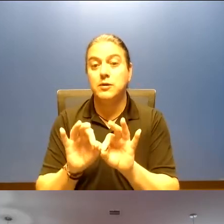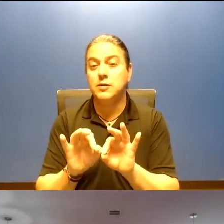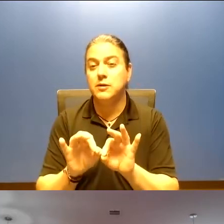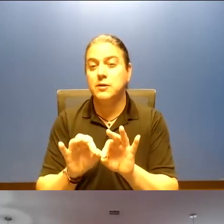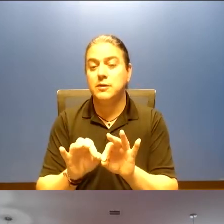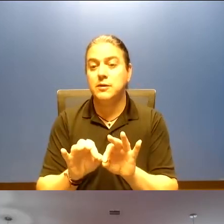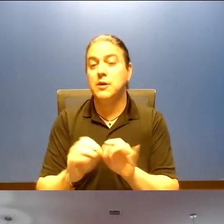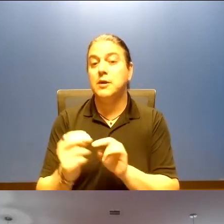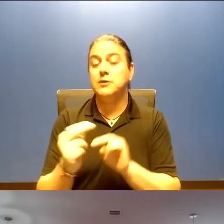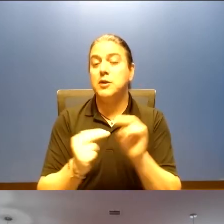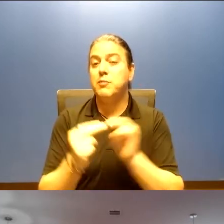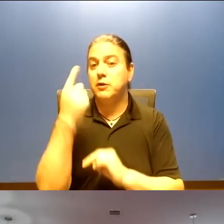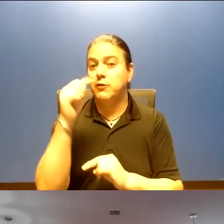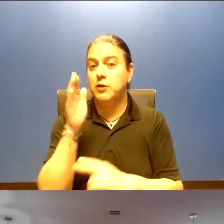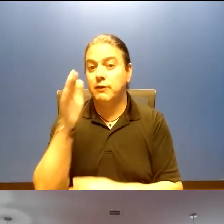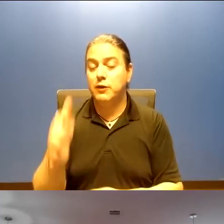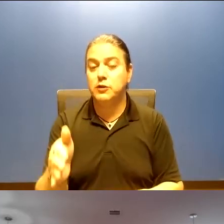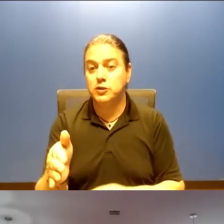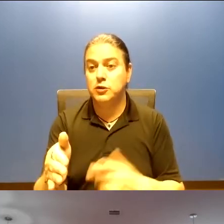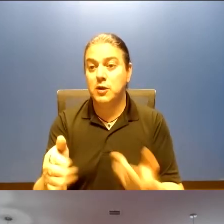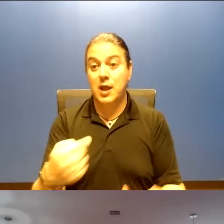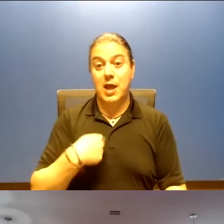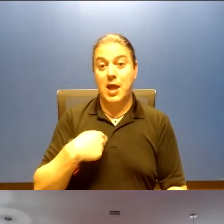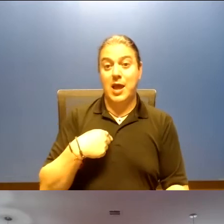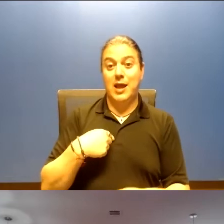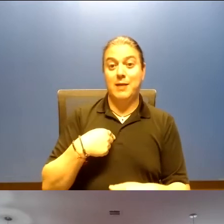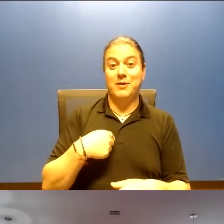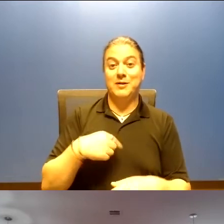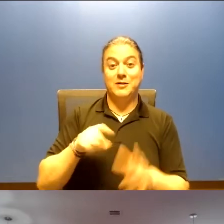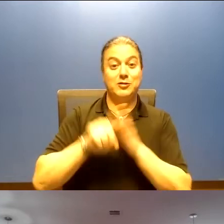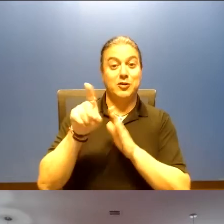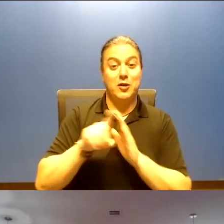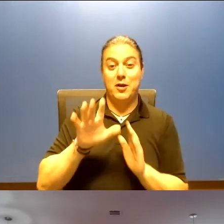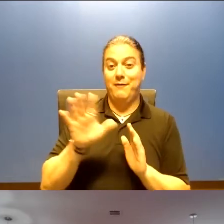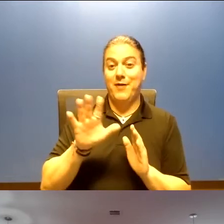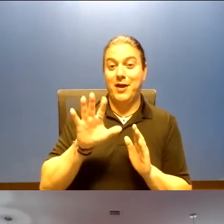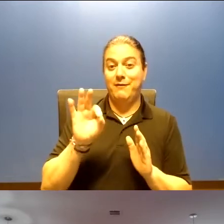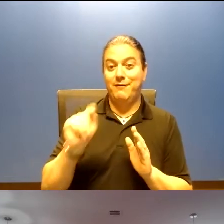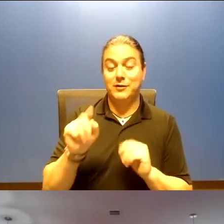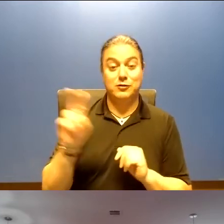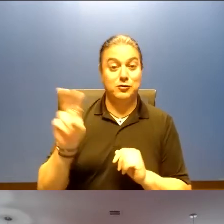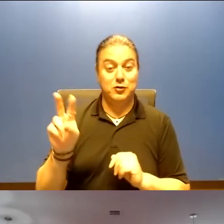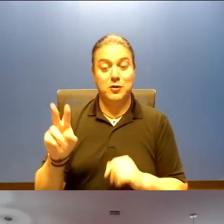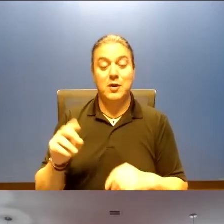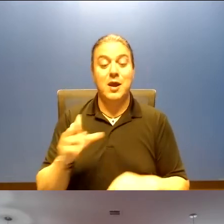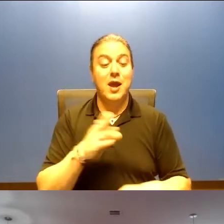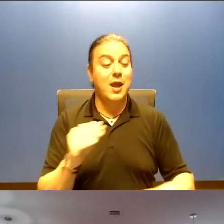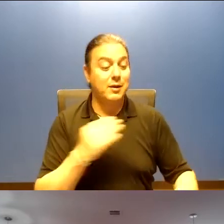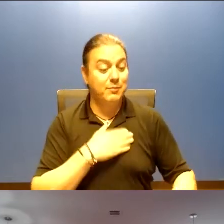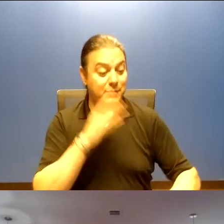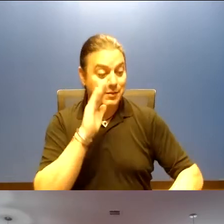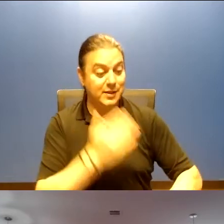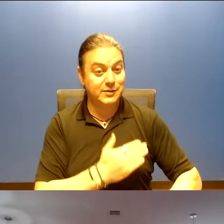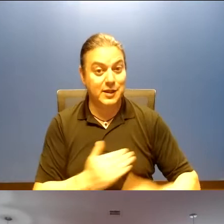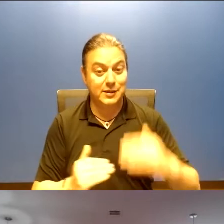to build for the future, I'm 5'2" on a good day, and Mason is creeping up on me rather quickly. And so not only for me,